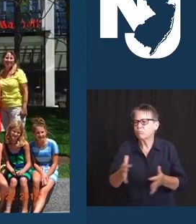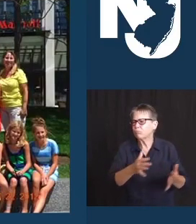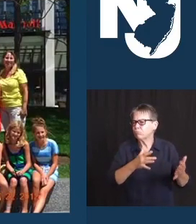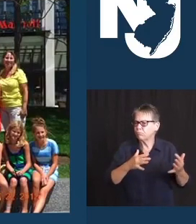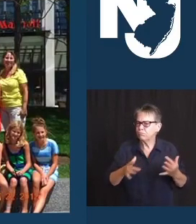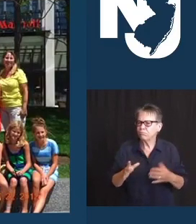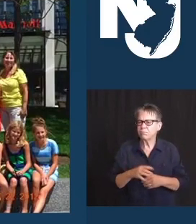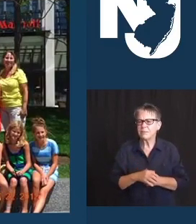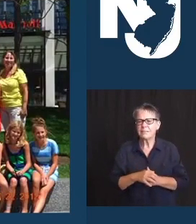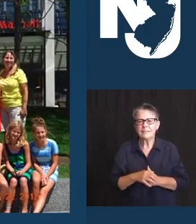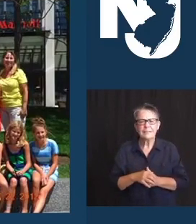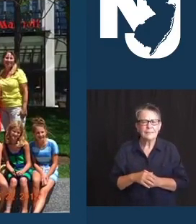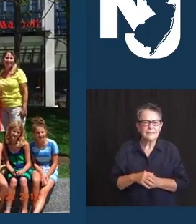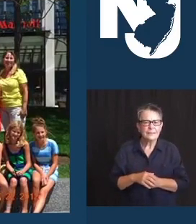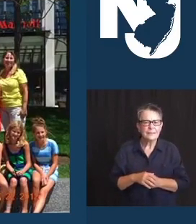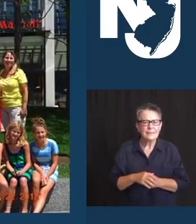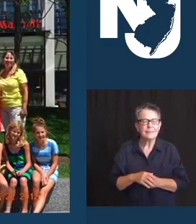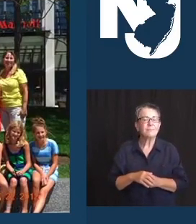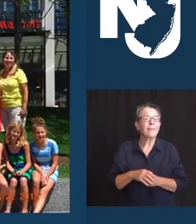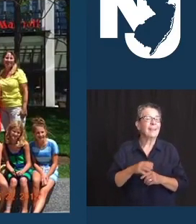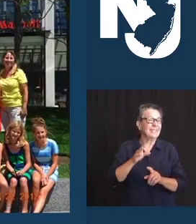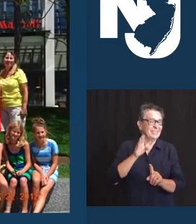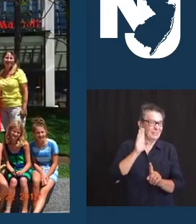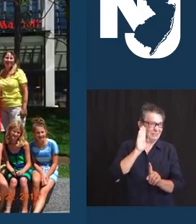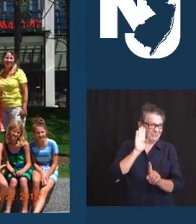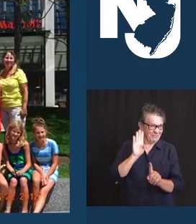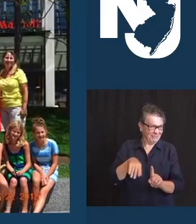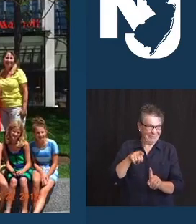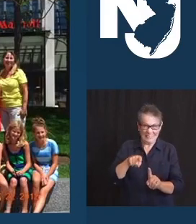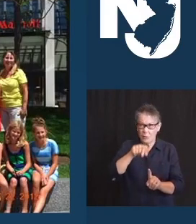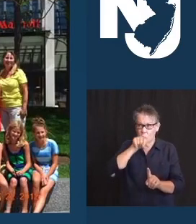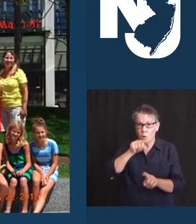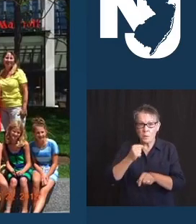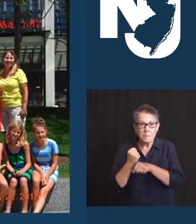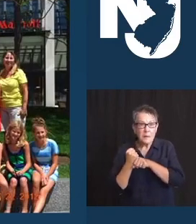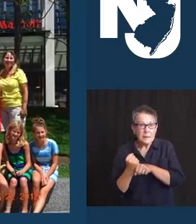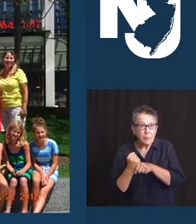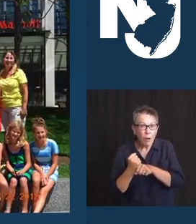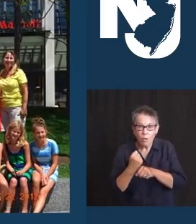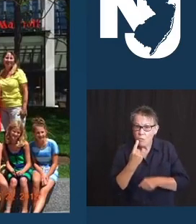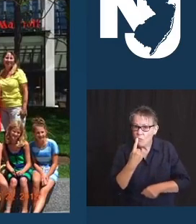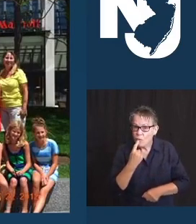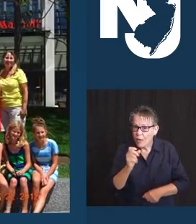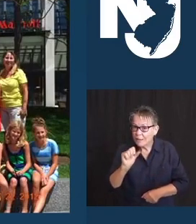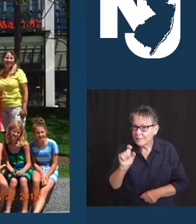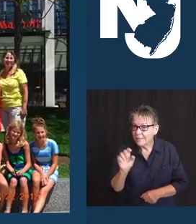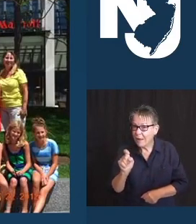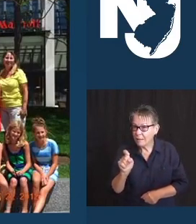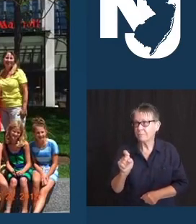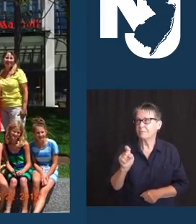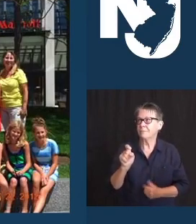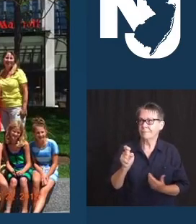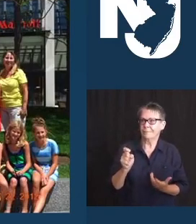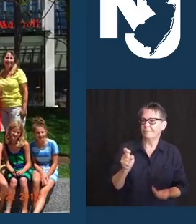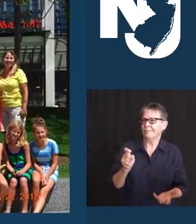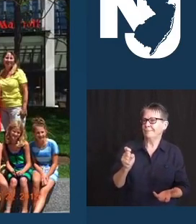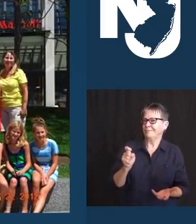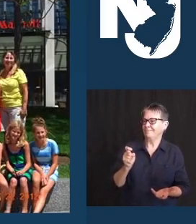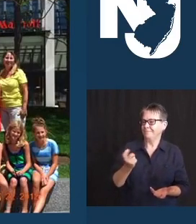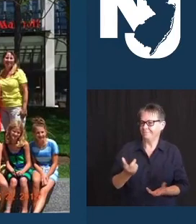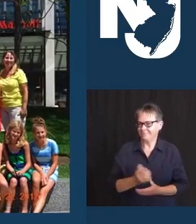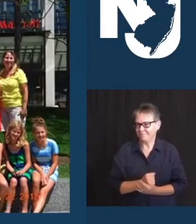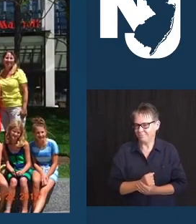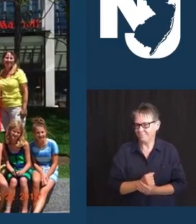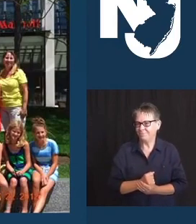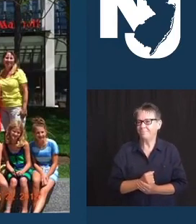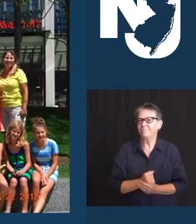affliction which paid off late in life with their World Championship runs. Jack is survived by his wife, Helen, and she's not well either, so